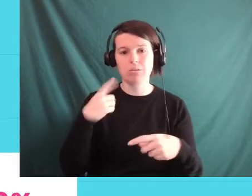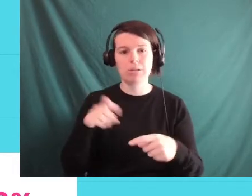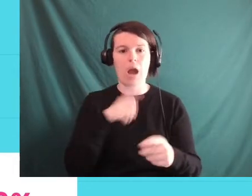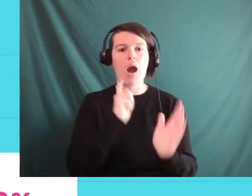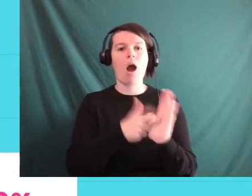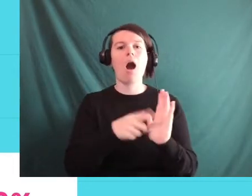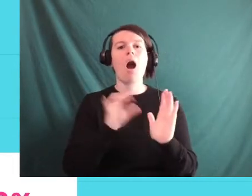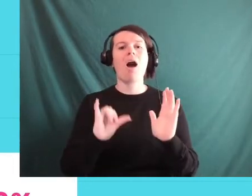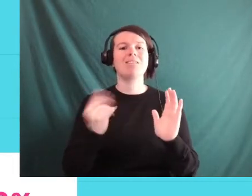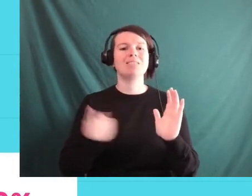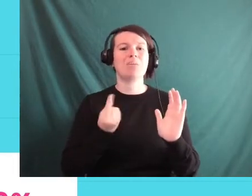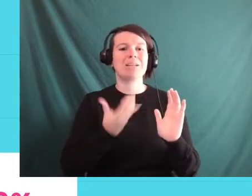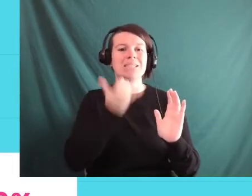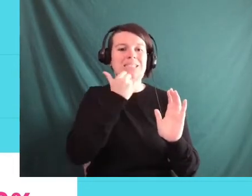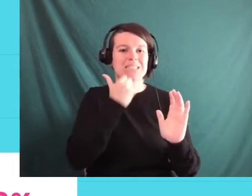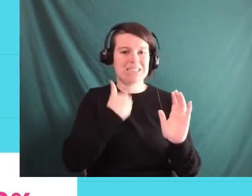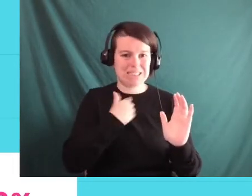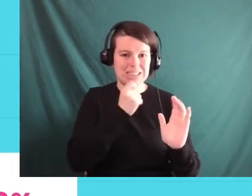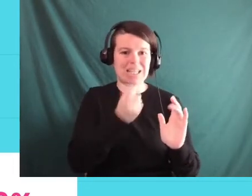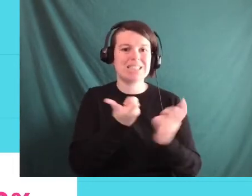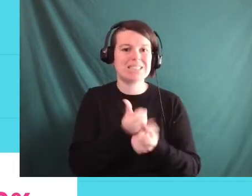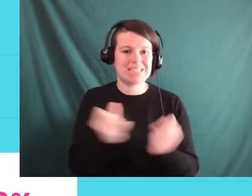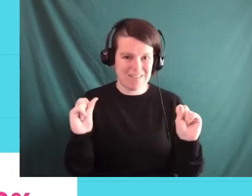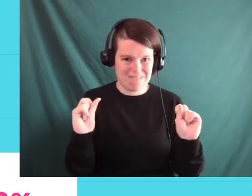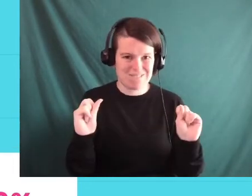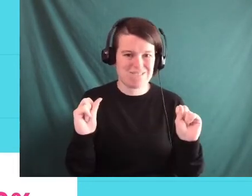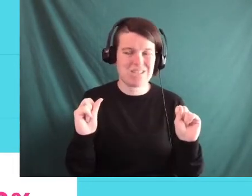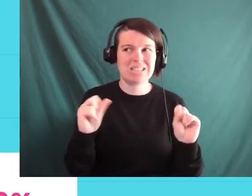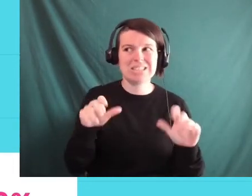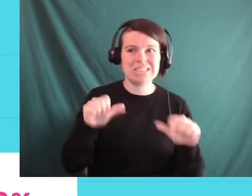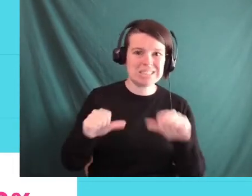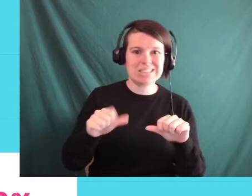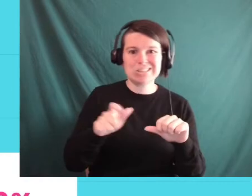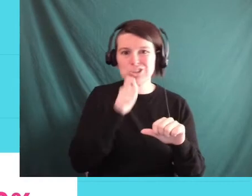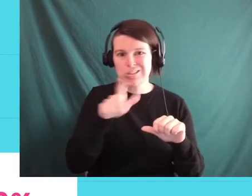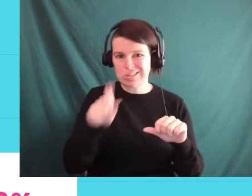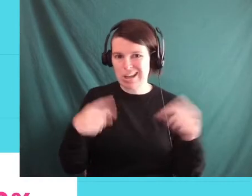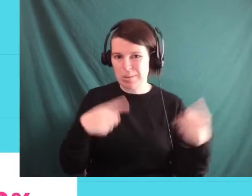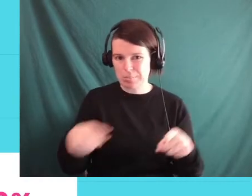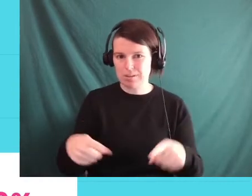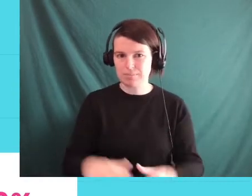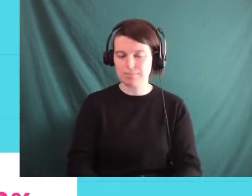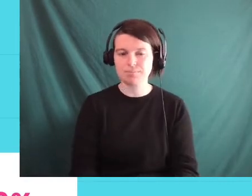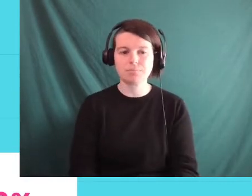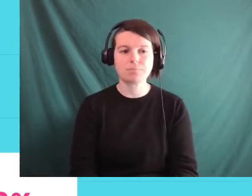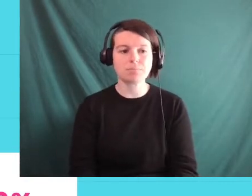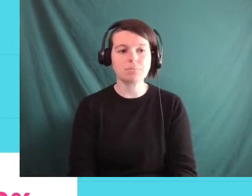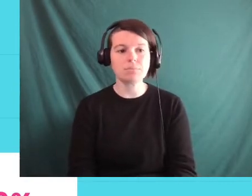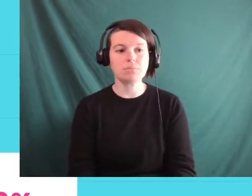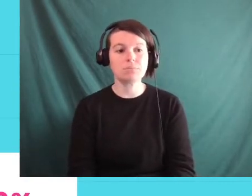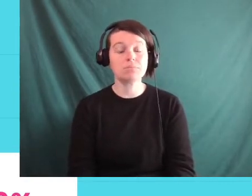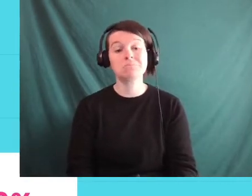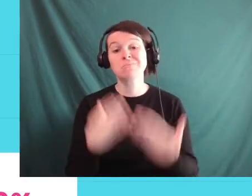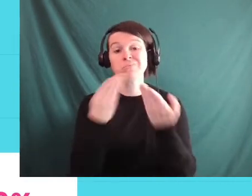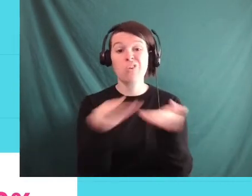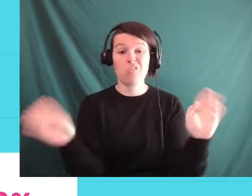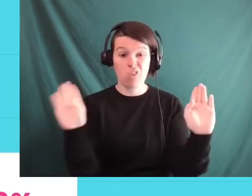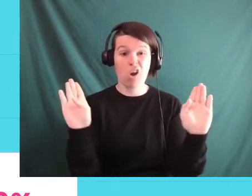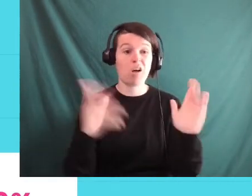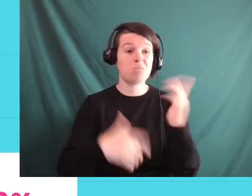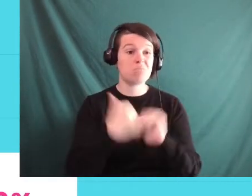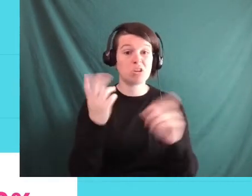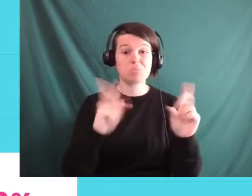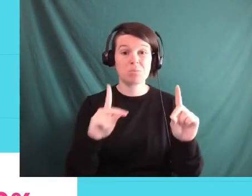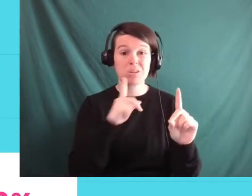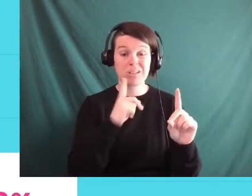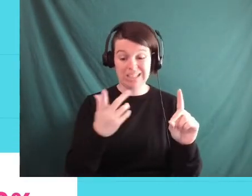if there's something going on that's abnormal with your binding as well. So overall, nearly everyone who has